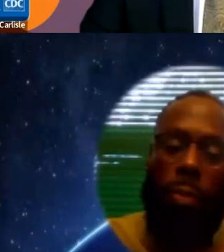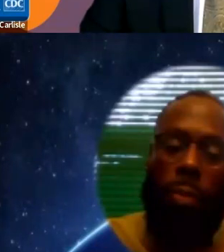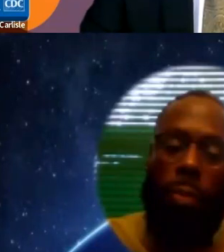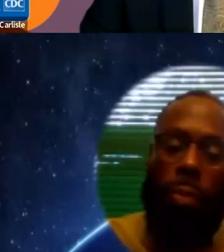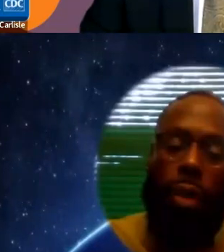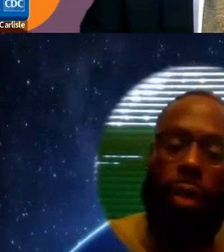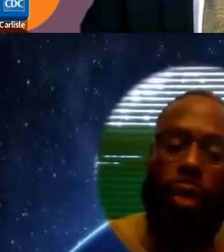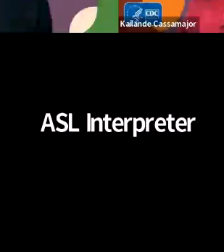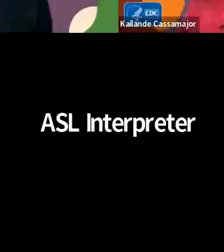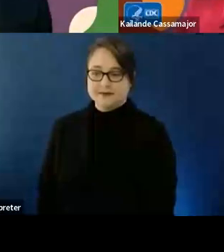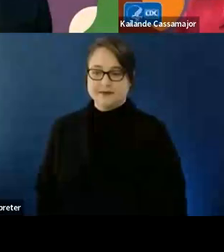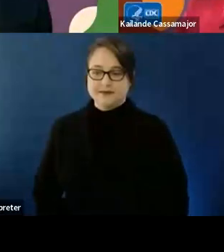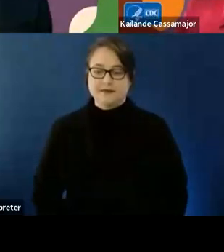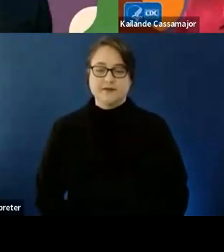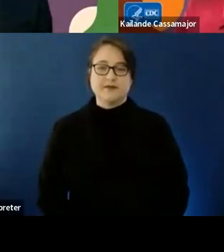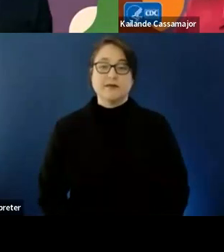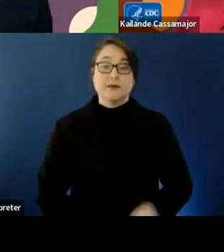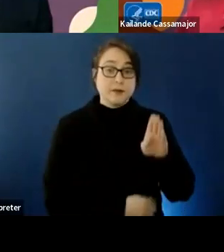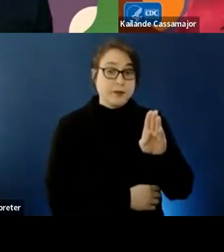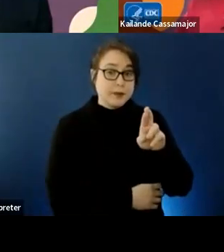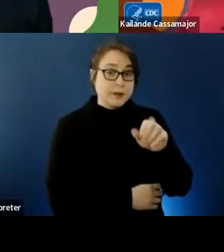okay, I think we may be having some sort of